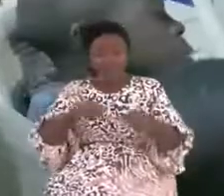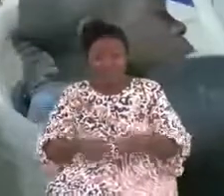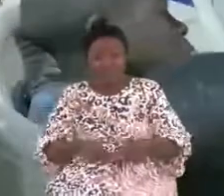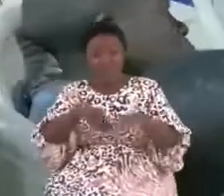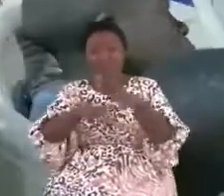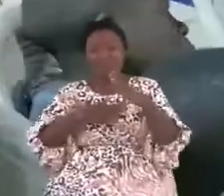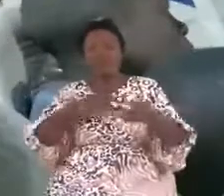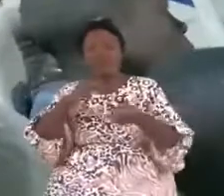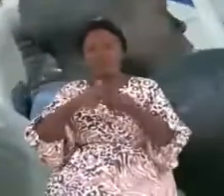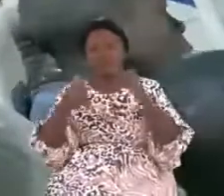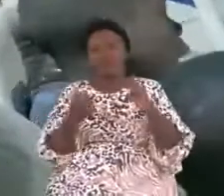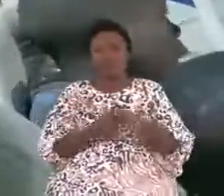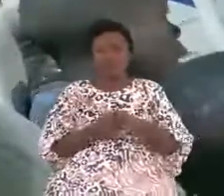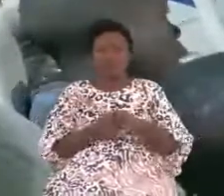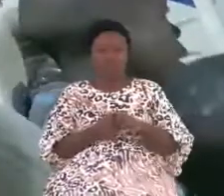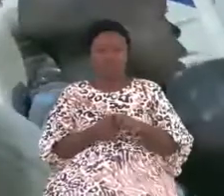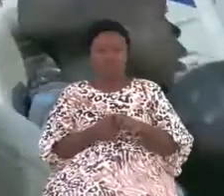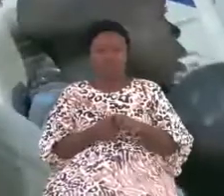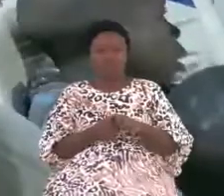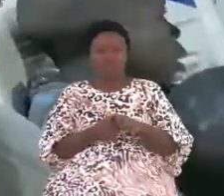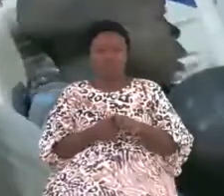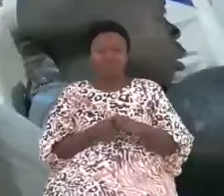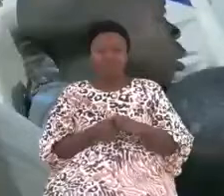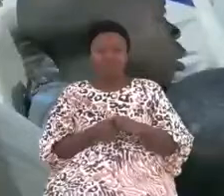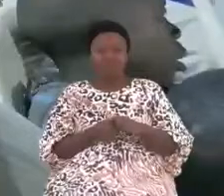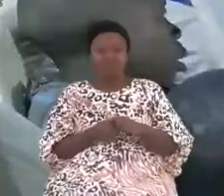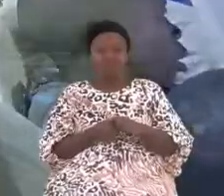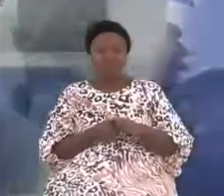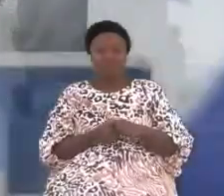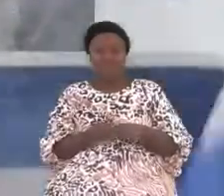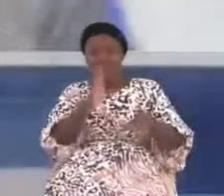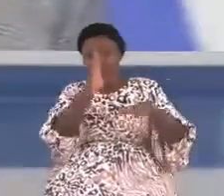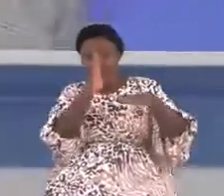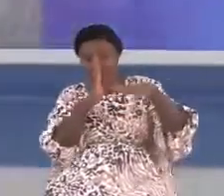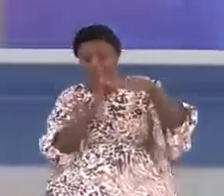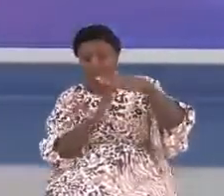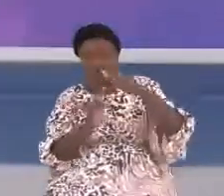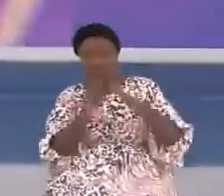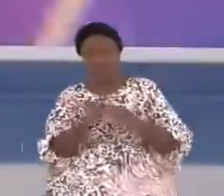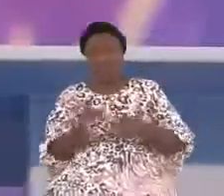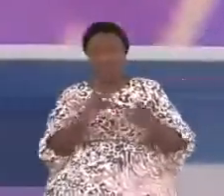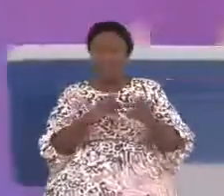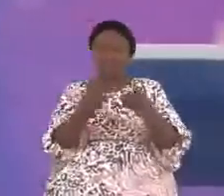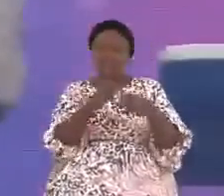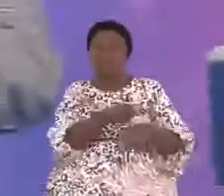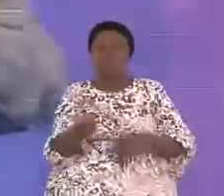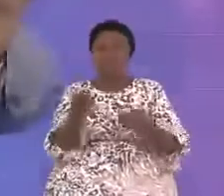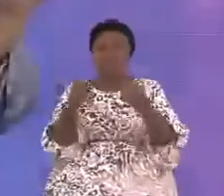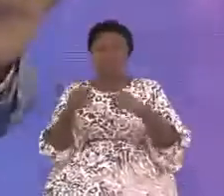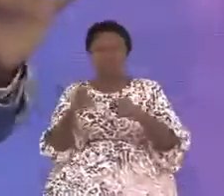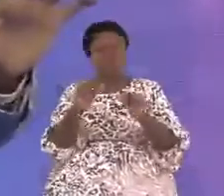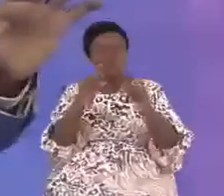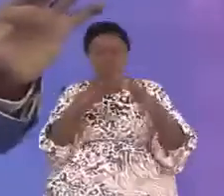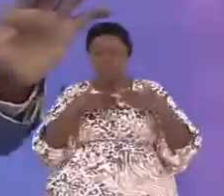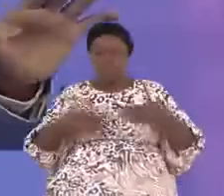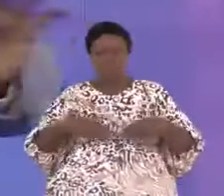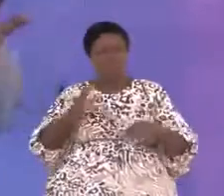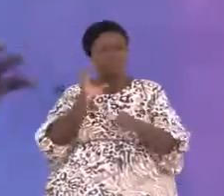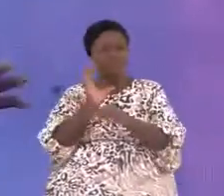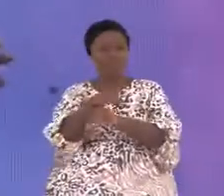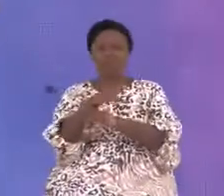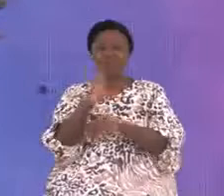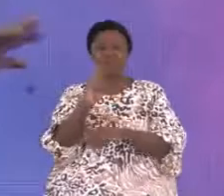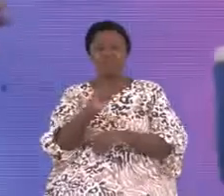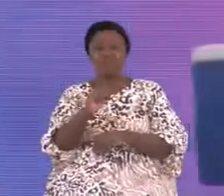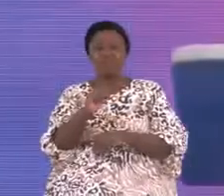Jesus' name. Lowliness, lowliness. They came. Nobody pressurizing them.